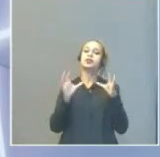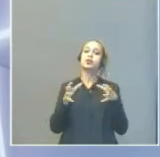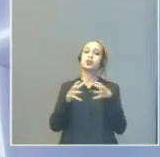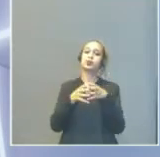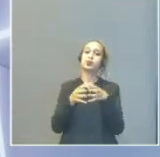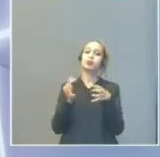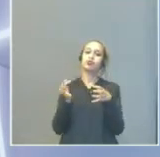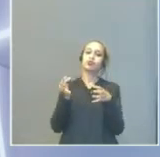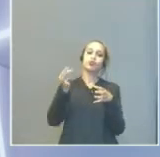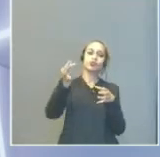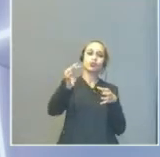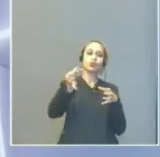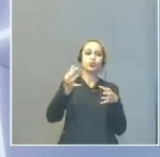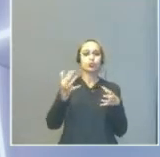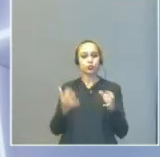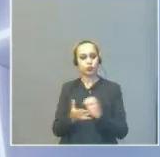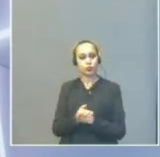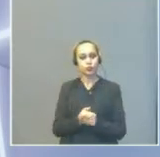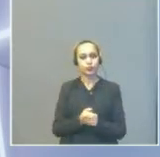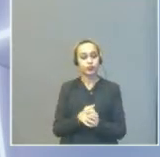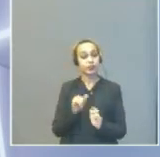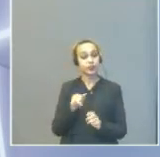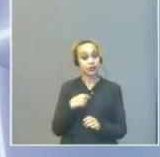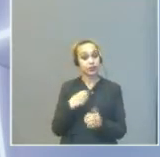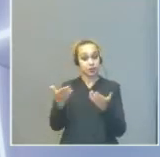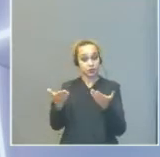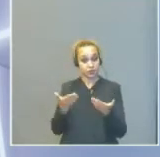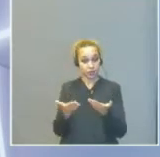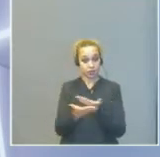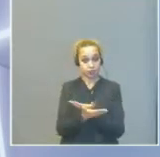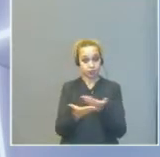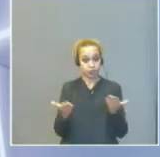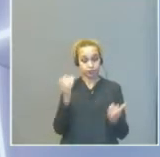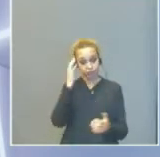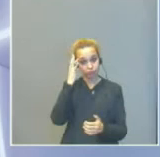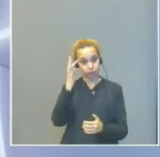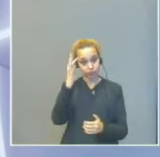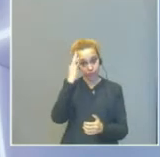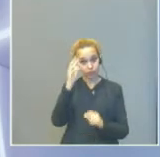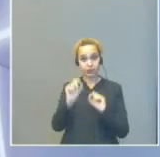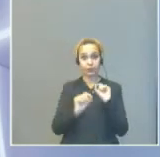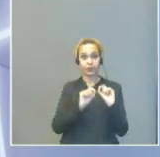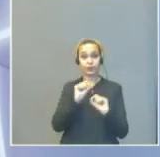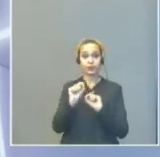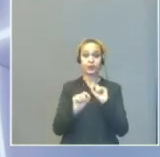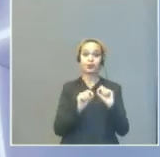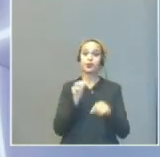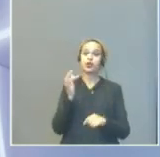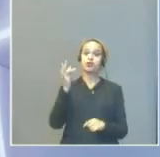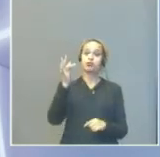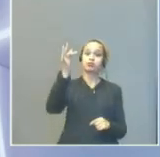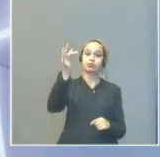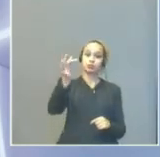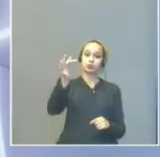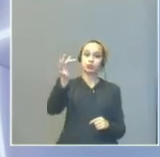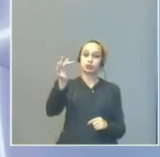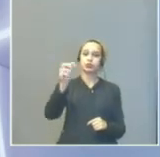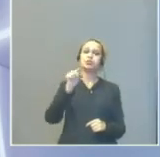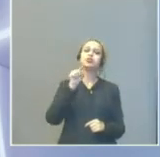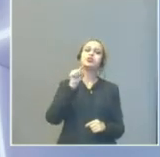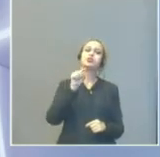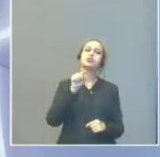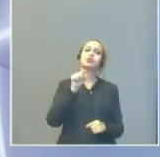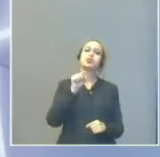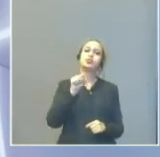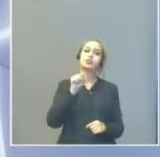If I invite everyone here or everyone listening to think about the future, what do you have in 2050?